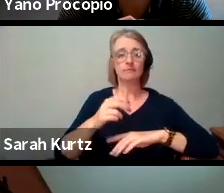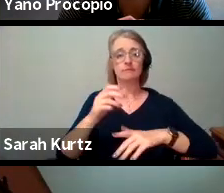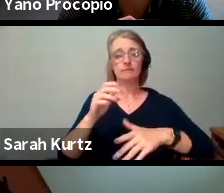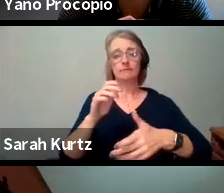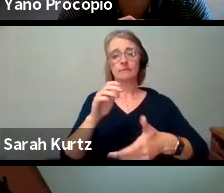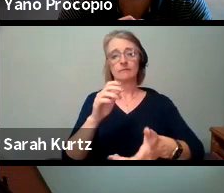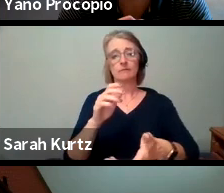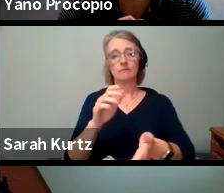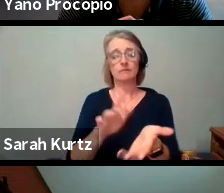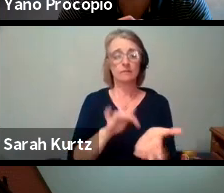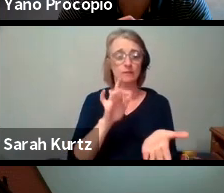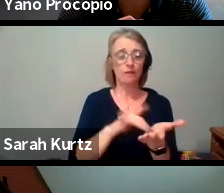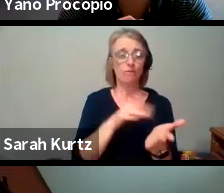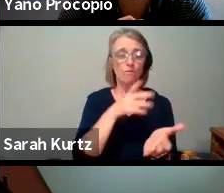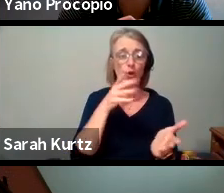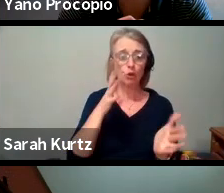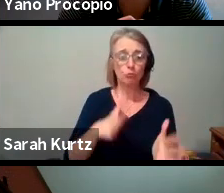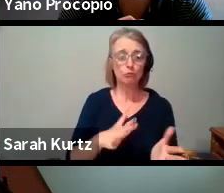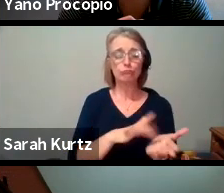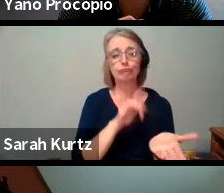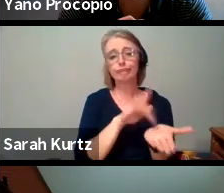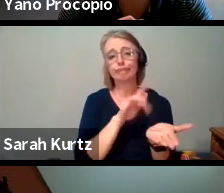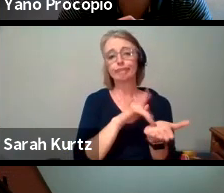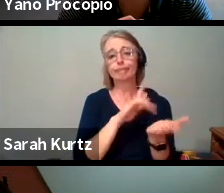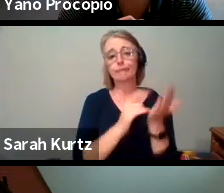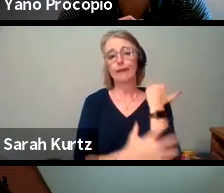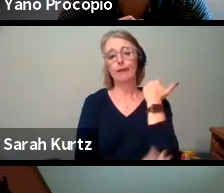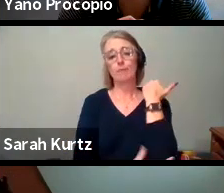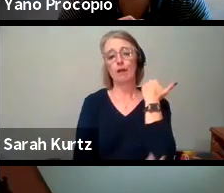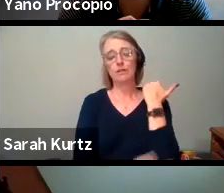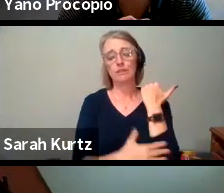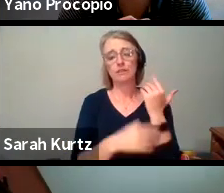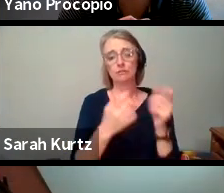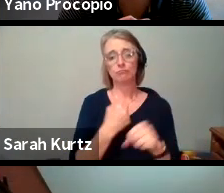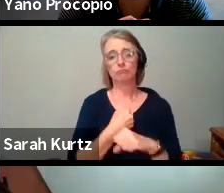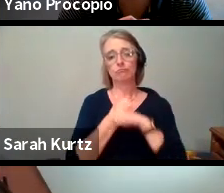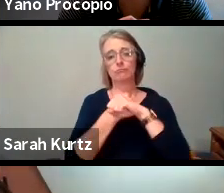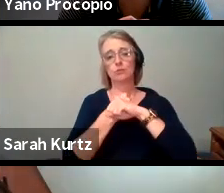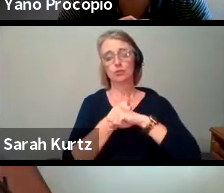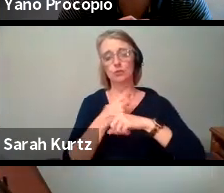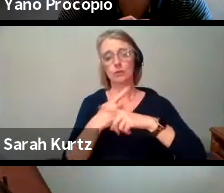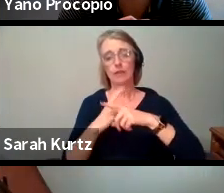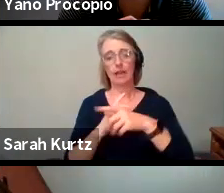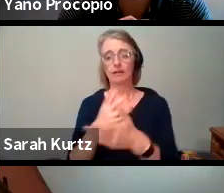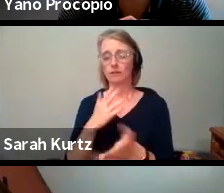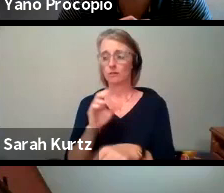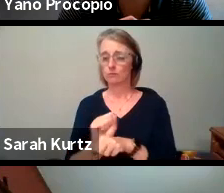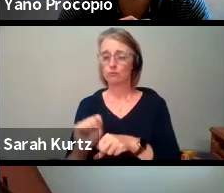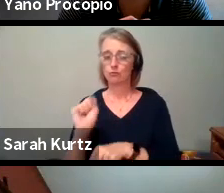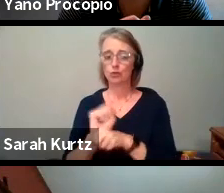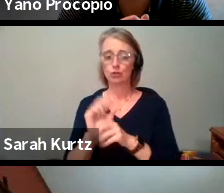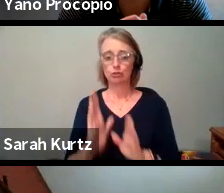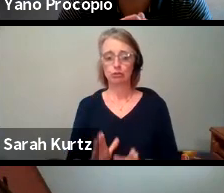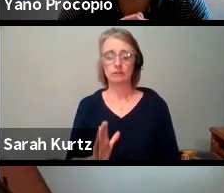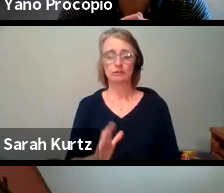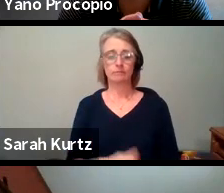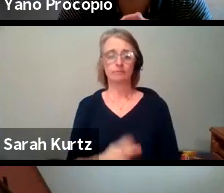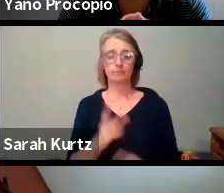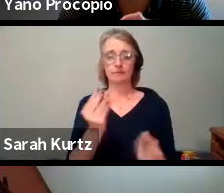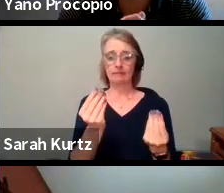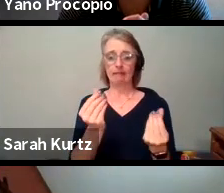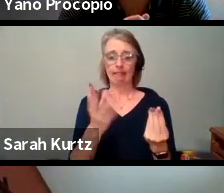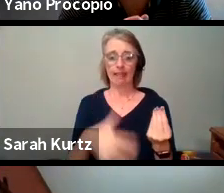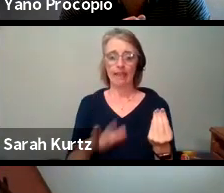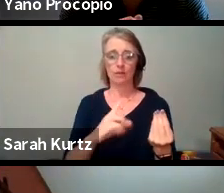of extremely poor farm workers, whose poverty is exploited to secure their poverty wage labor. The very land that we